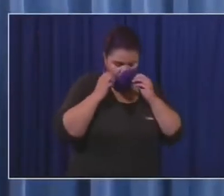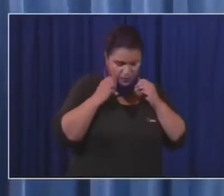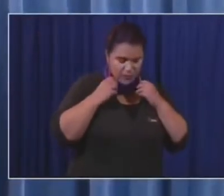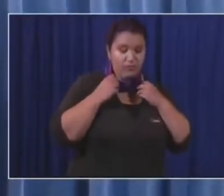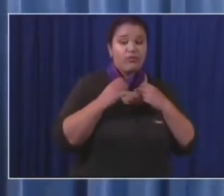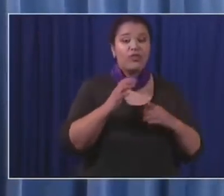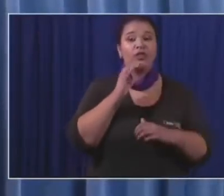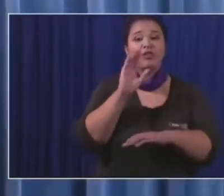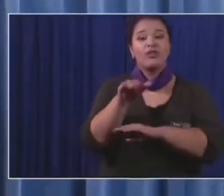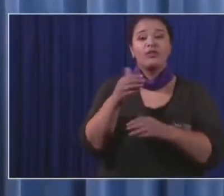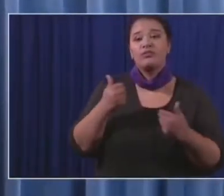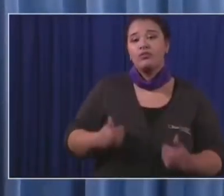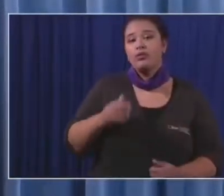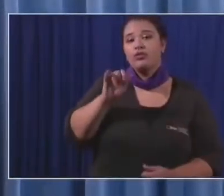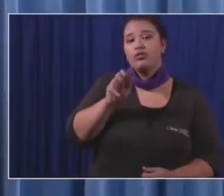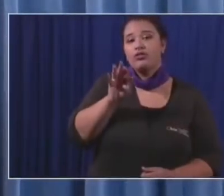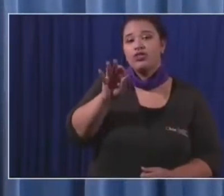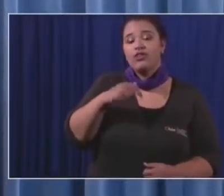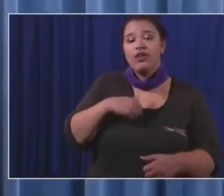through this.